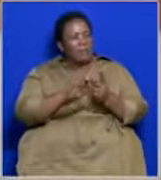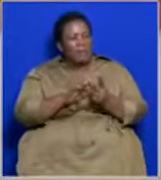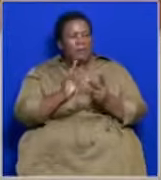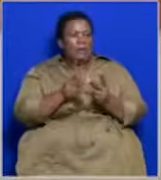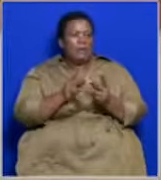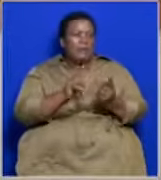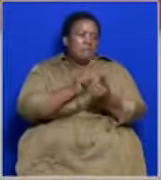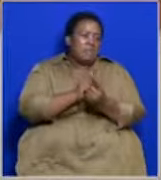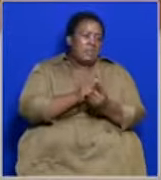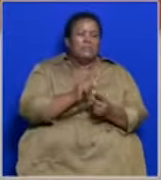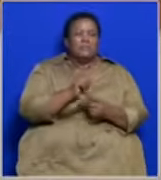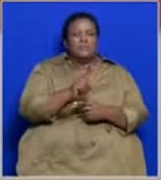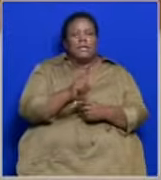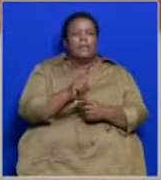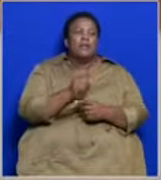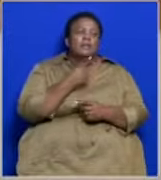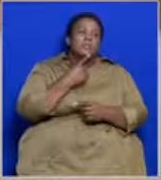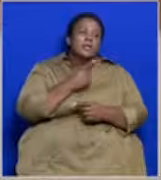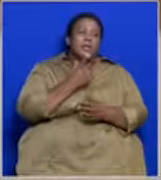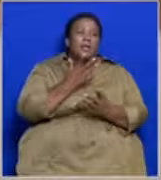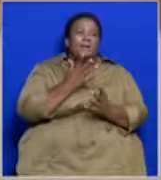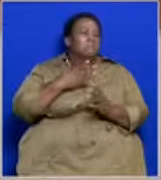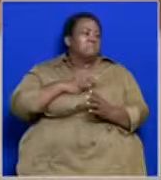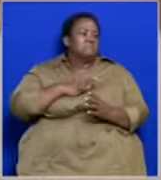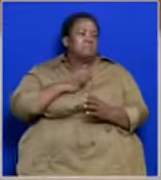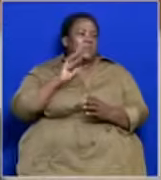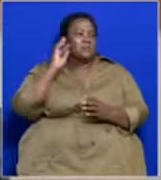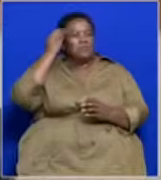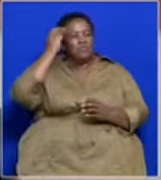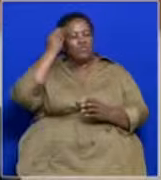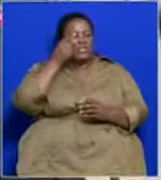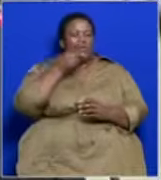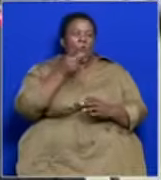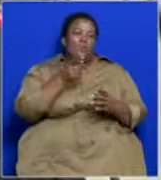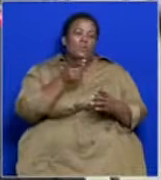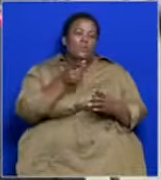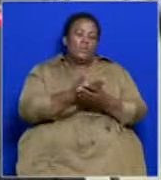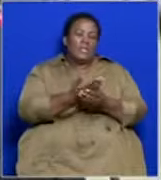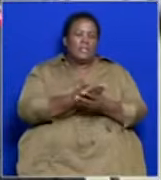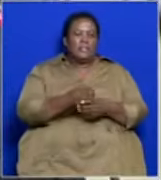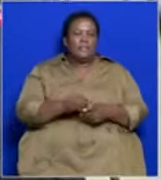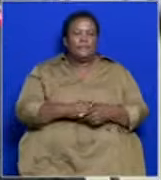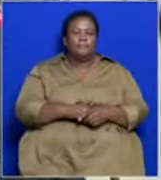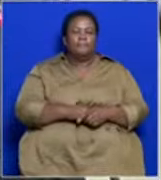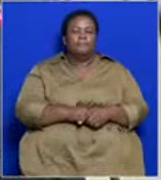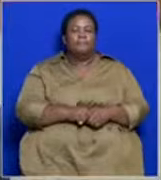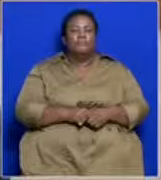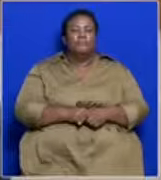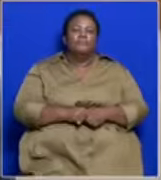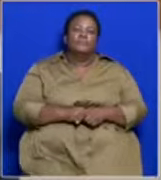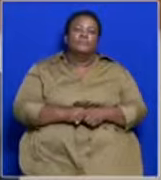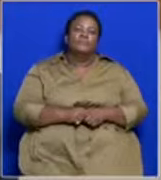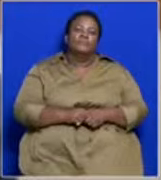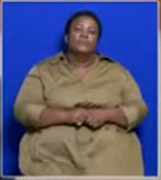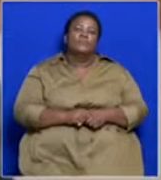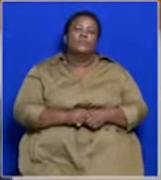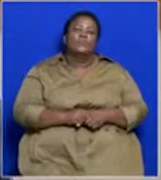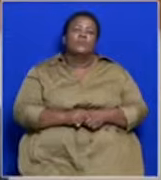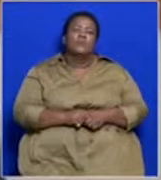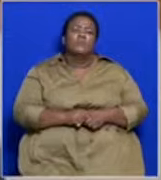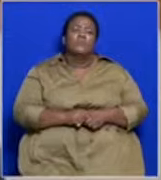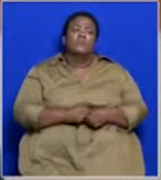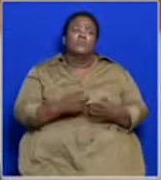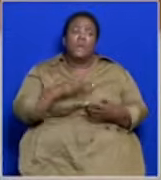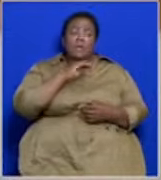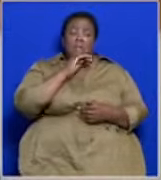think it says, I, Tulani Magagula, state under oath. Yes. So does this reflect the steps you have taken